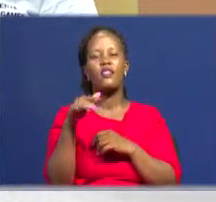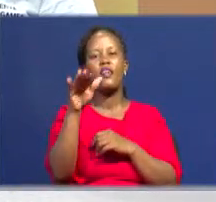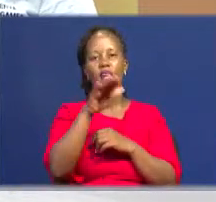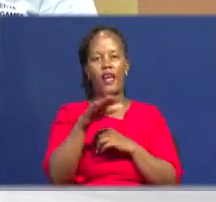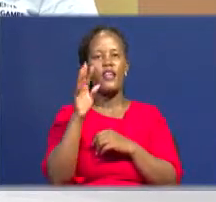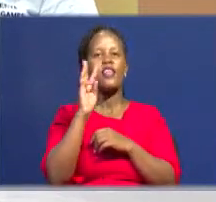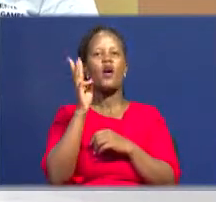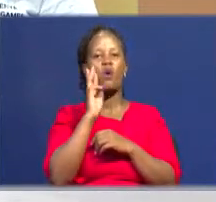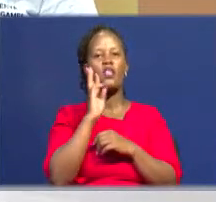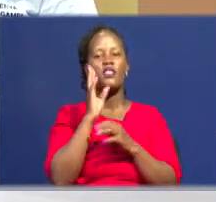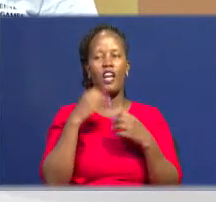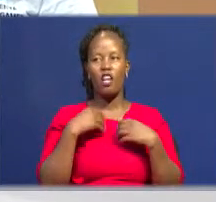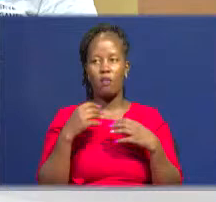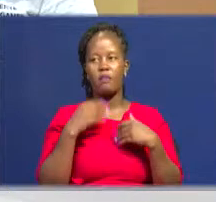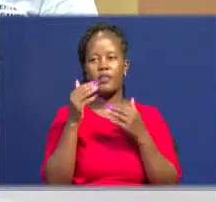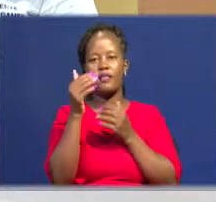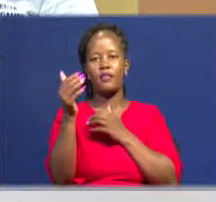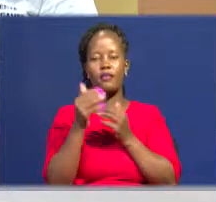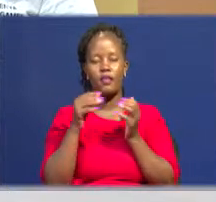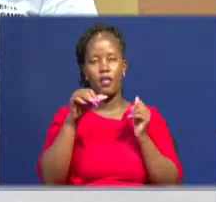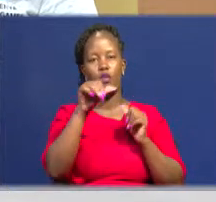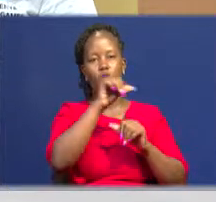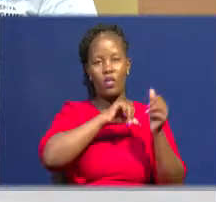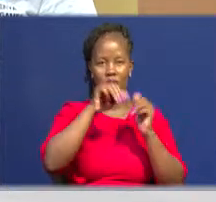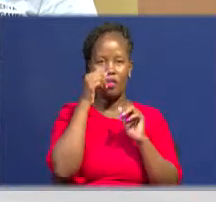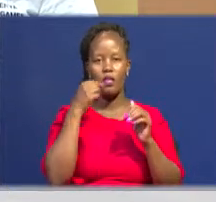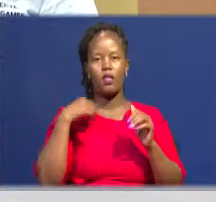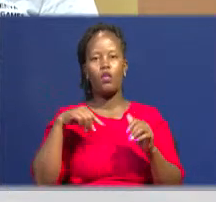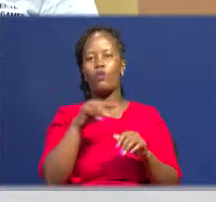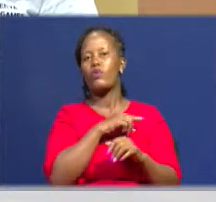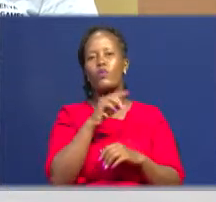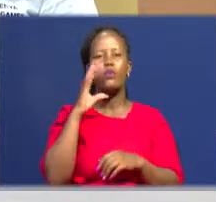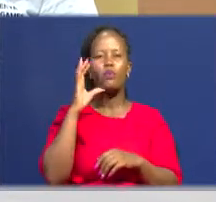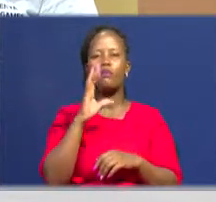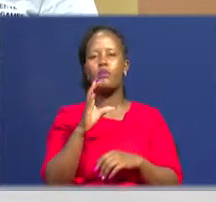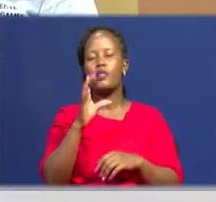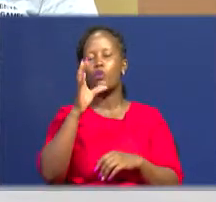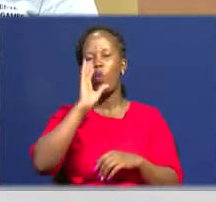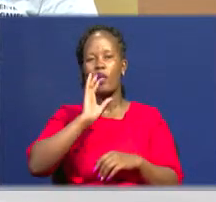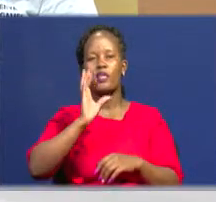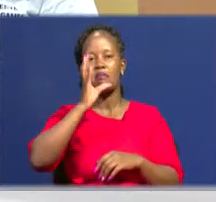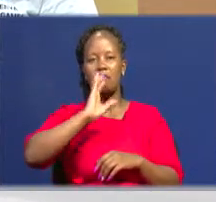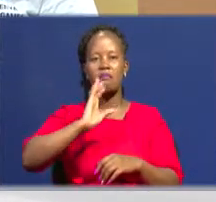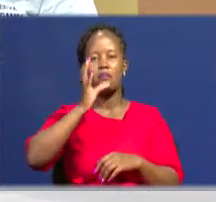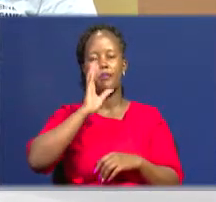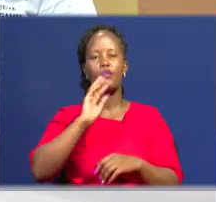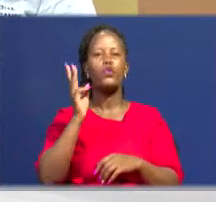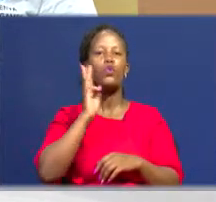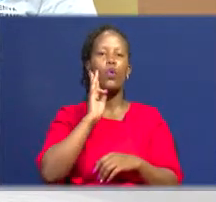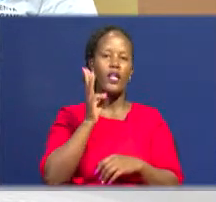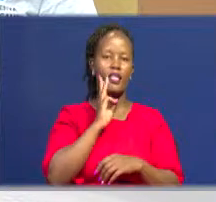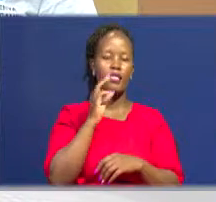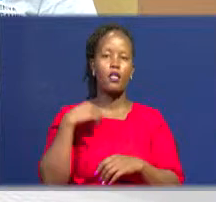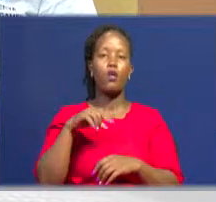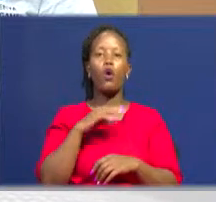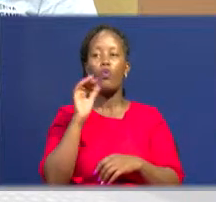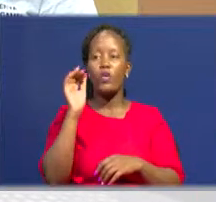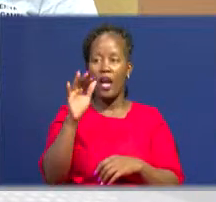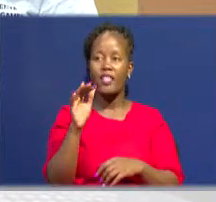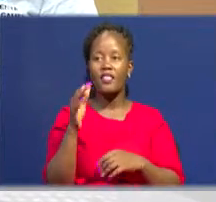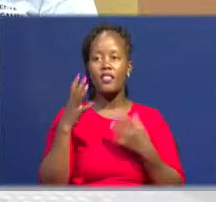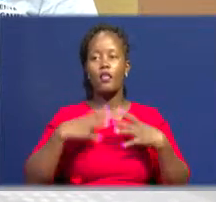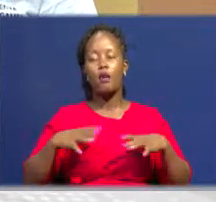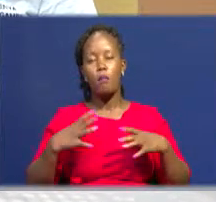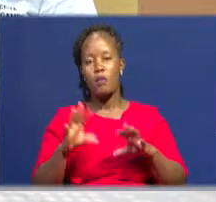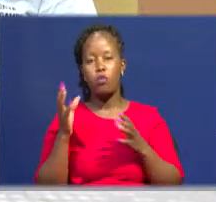by bins. So even the water, because you're going to be drinking a lot of water, we are advising athletes to carry their own water bottles. But on